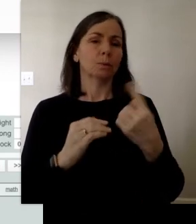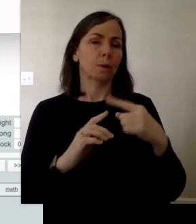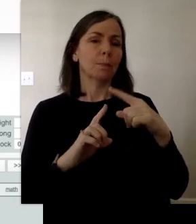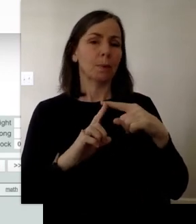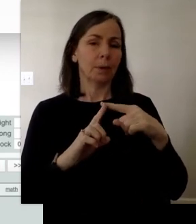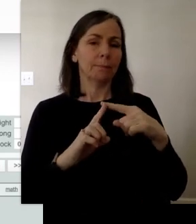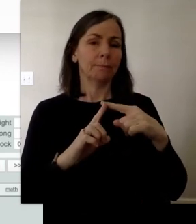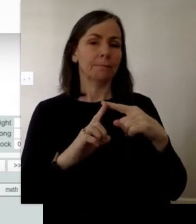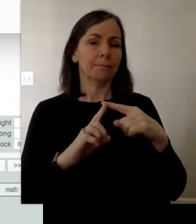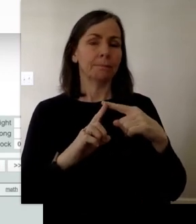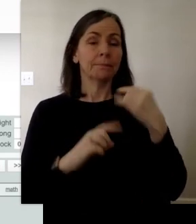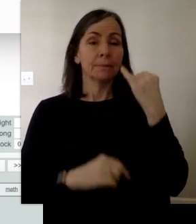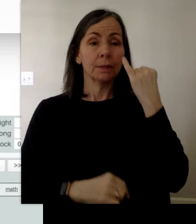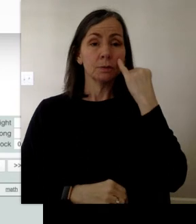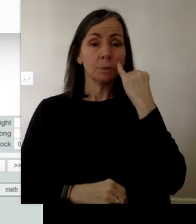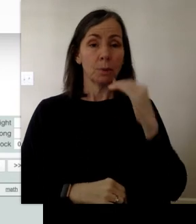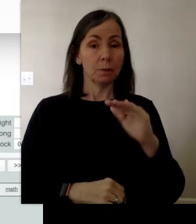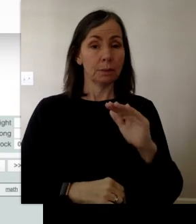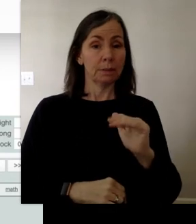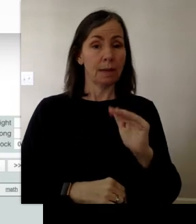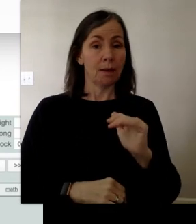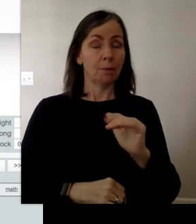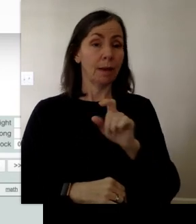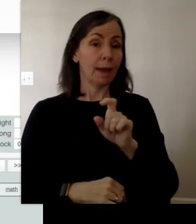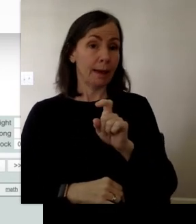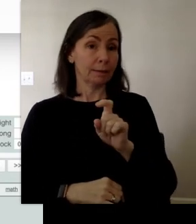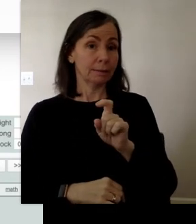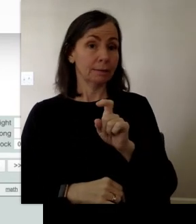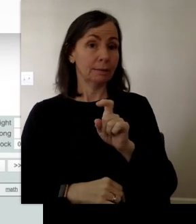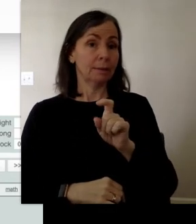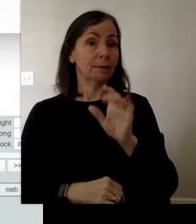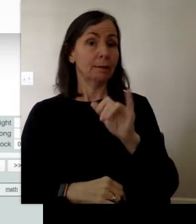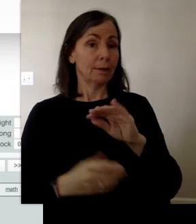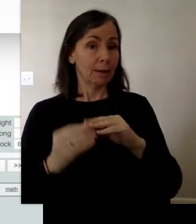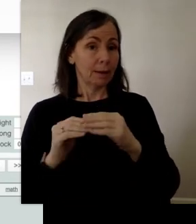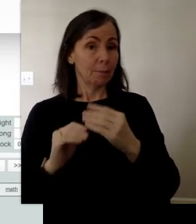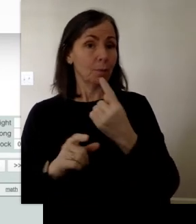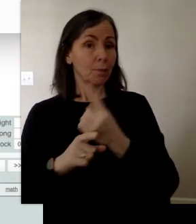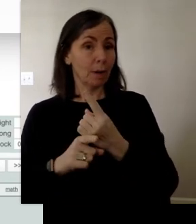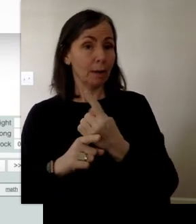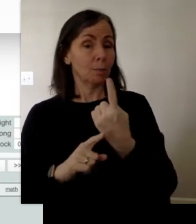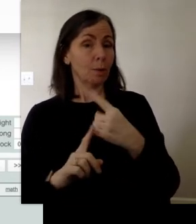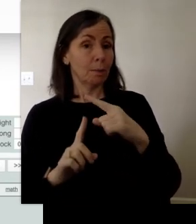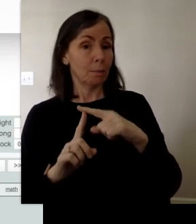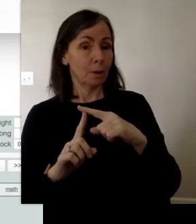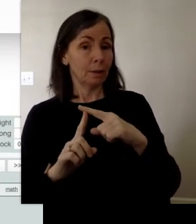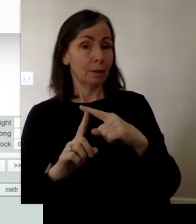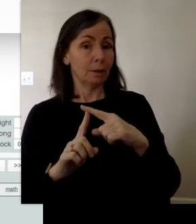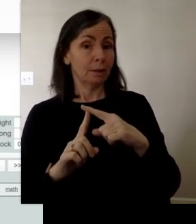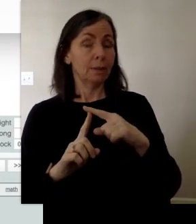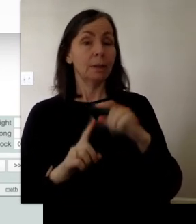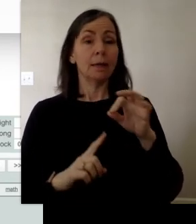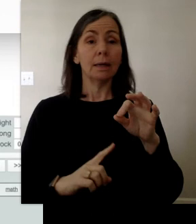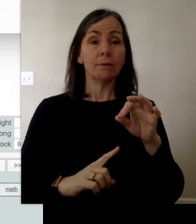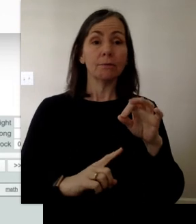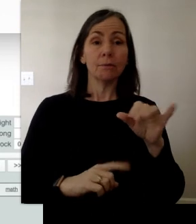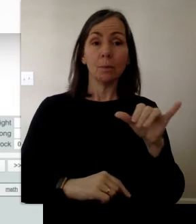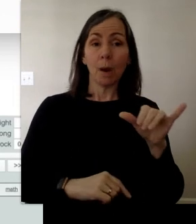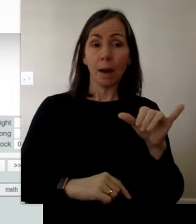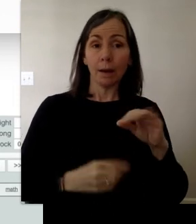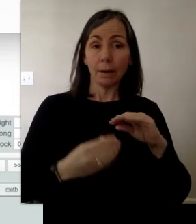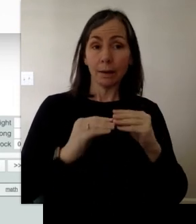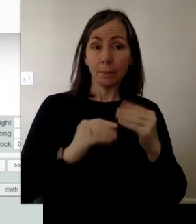get the x coordinate from the vertex correct, you get 1 point from there. And then if you get the y